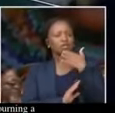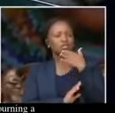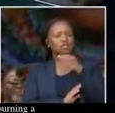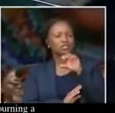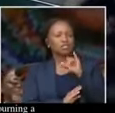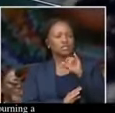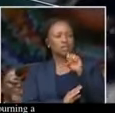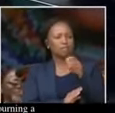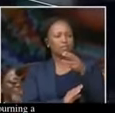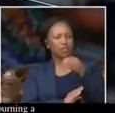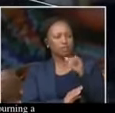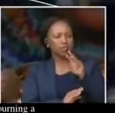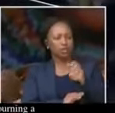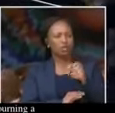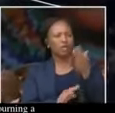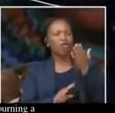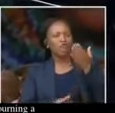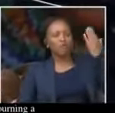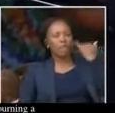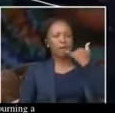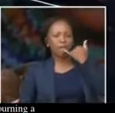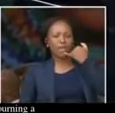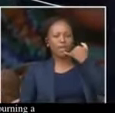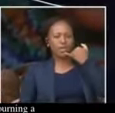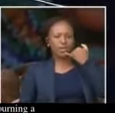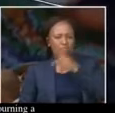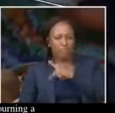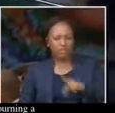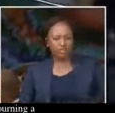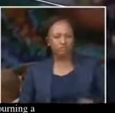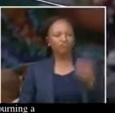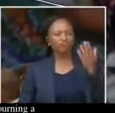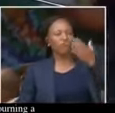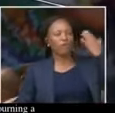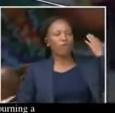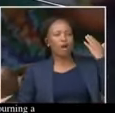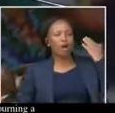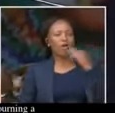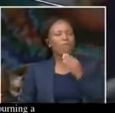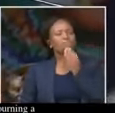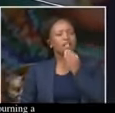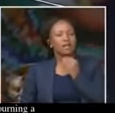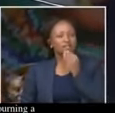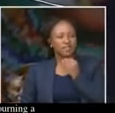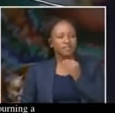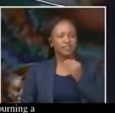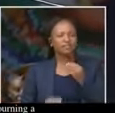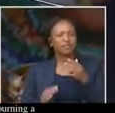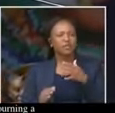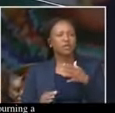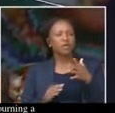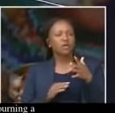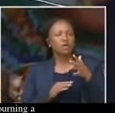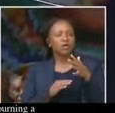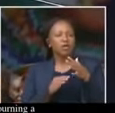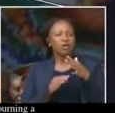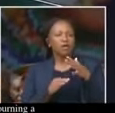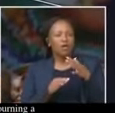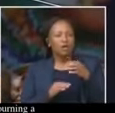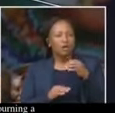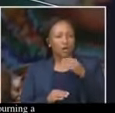former President Mbeki, former President Motlanthe, Comrade President Matamela